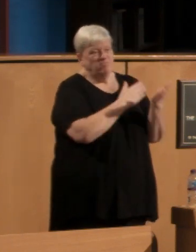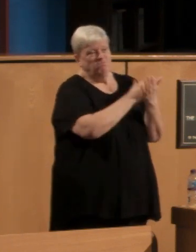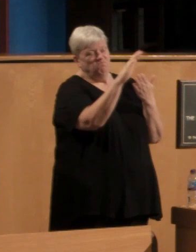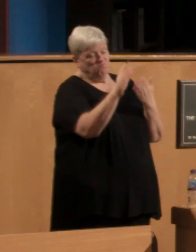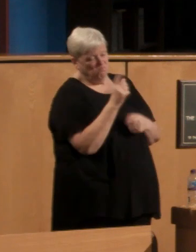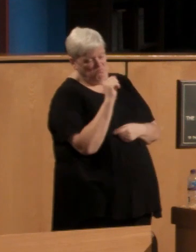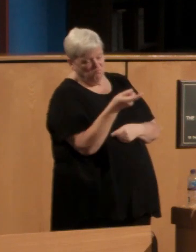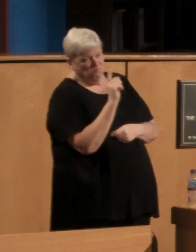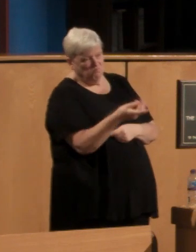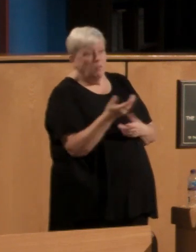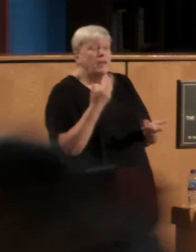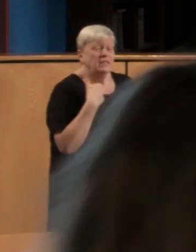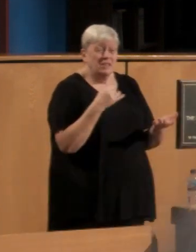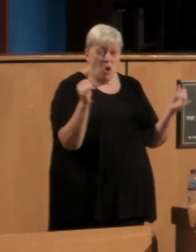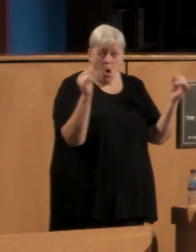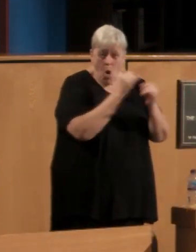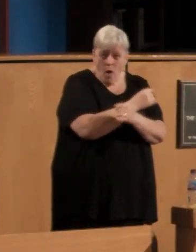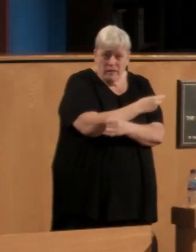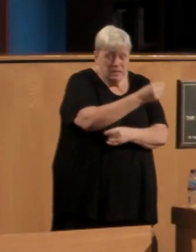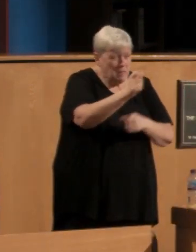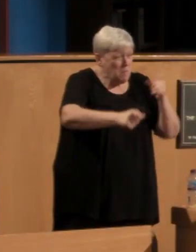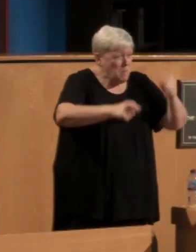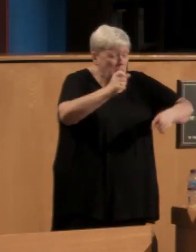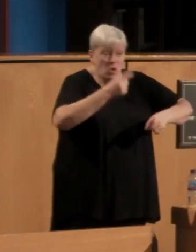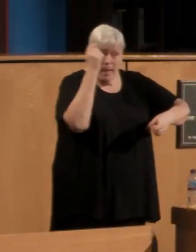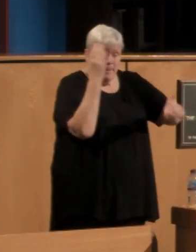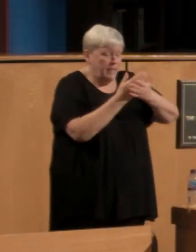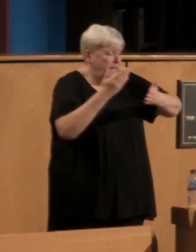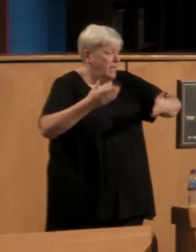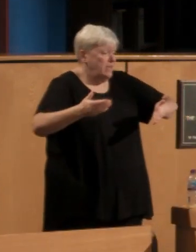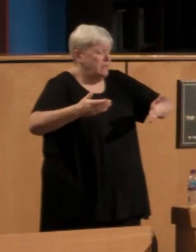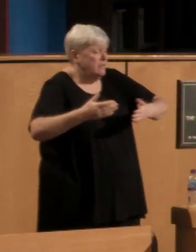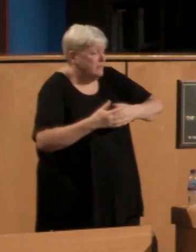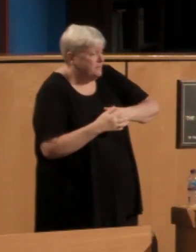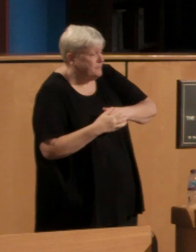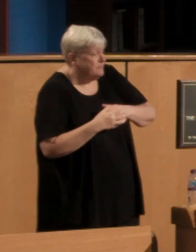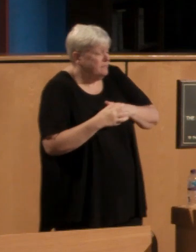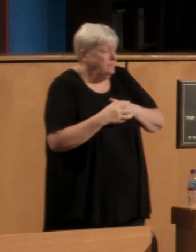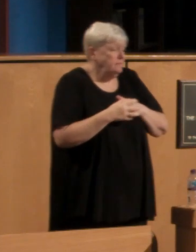how awful some people are and some structures are.